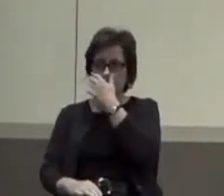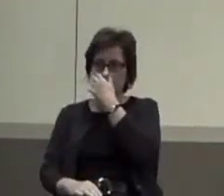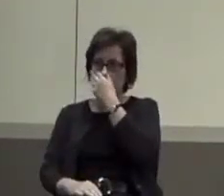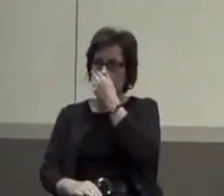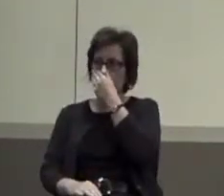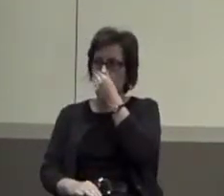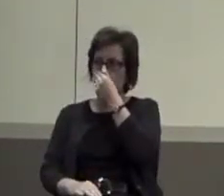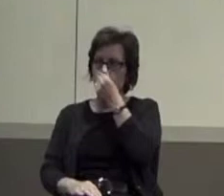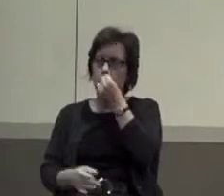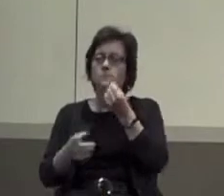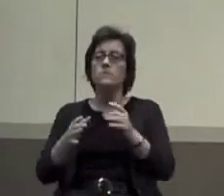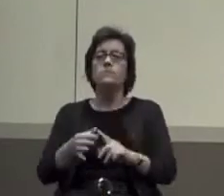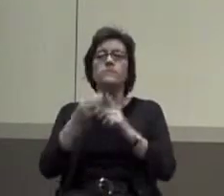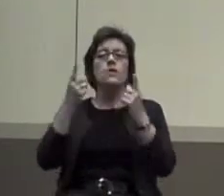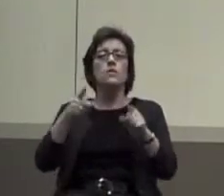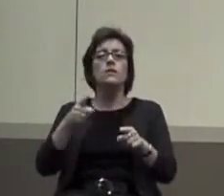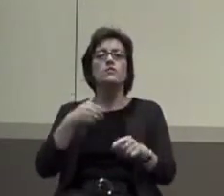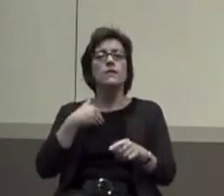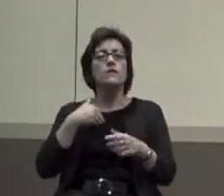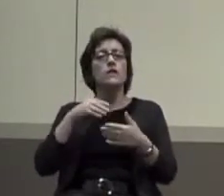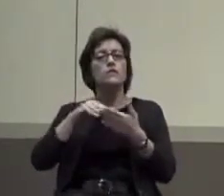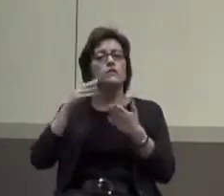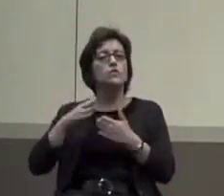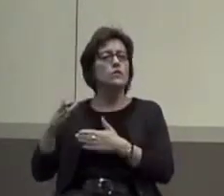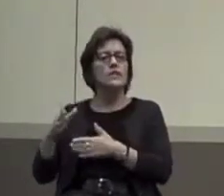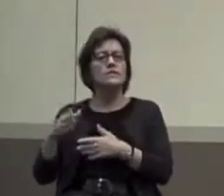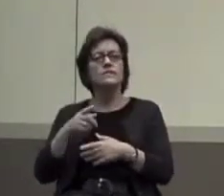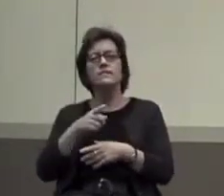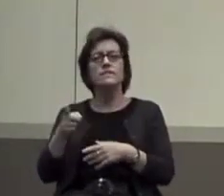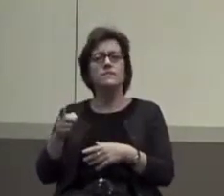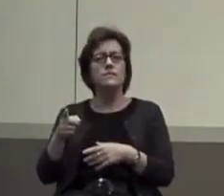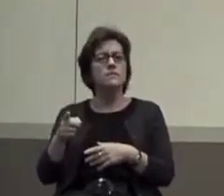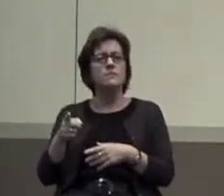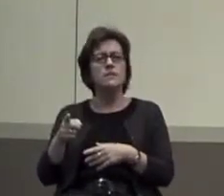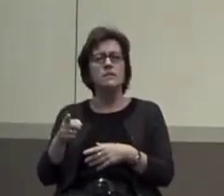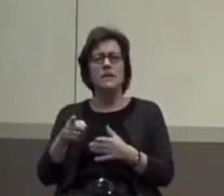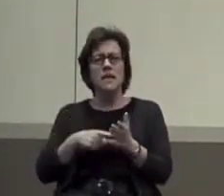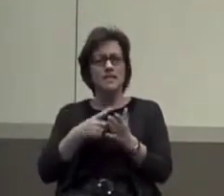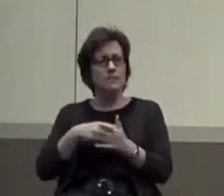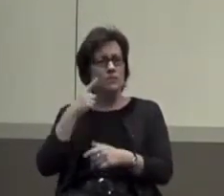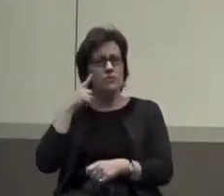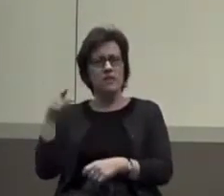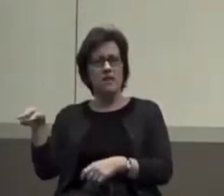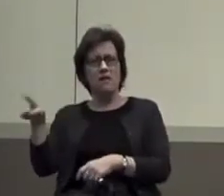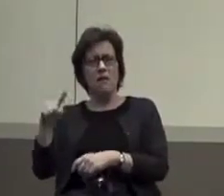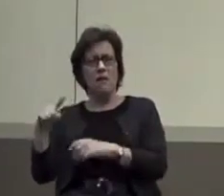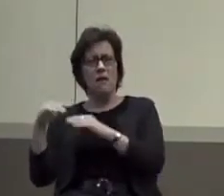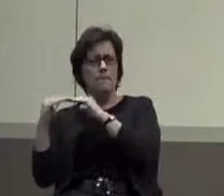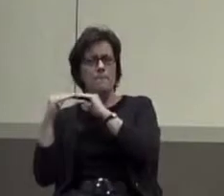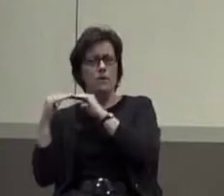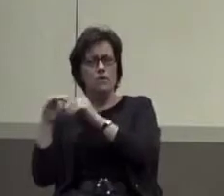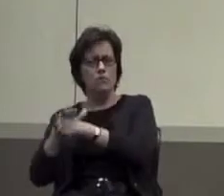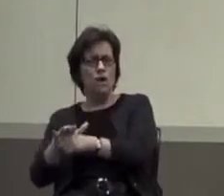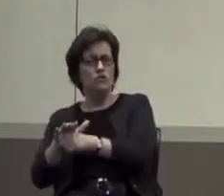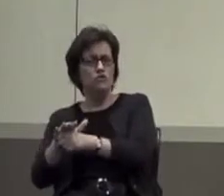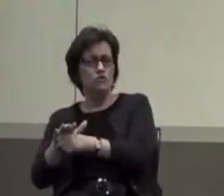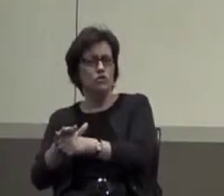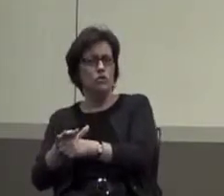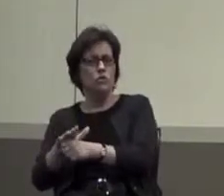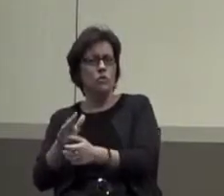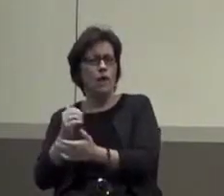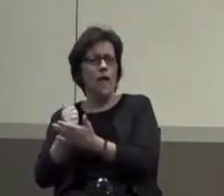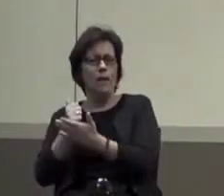Especially when you have students who maybe aren't getting. Sometimes you think like peer pressure is really going to help with students, that,